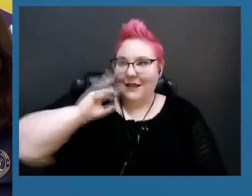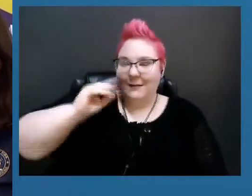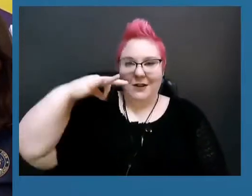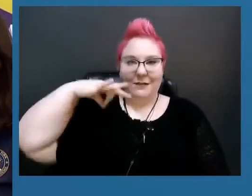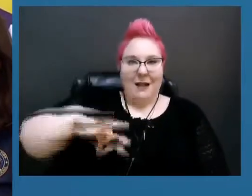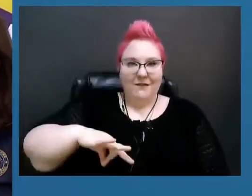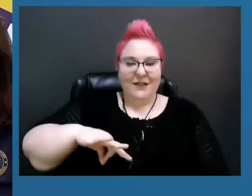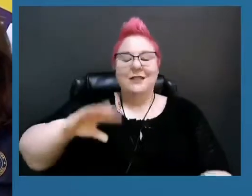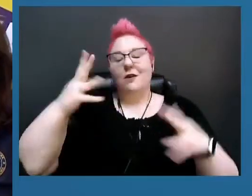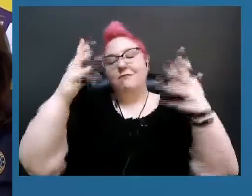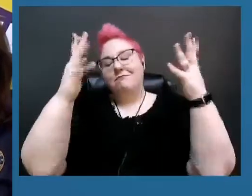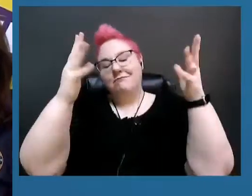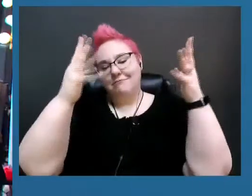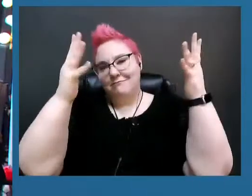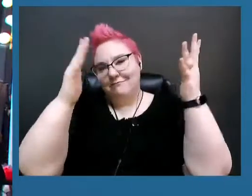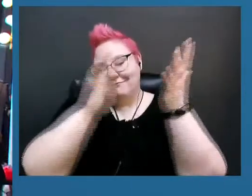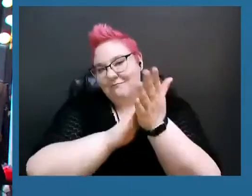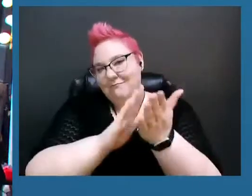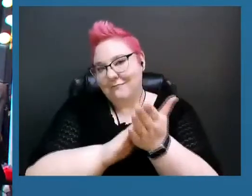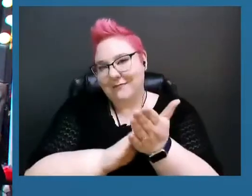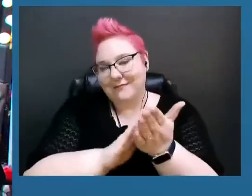for that.